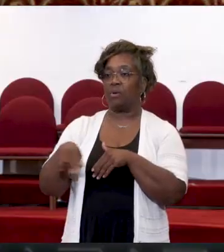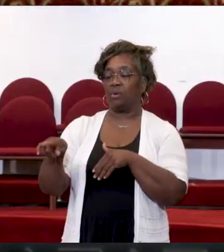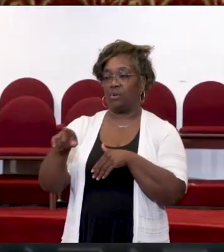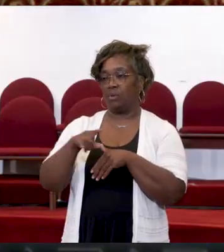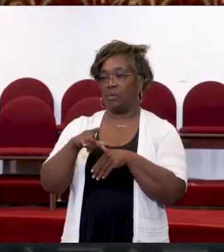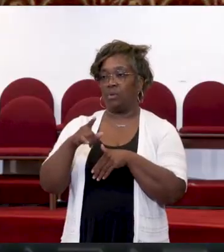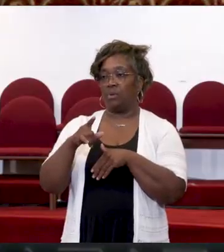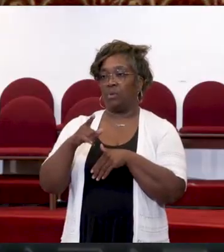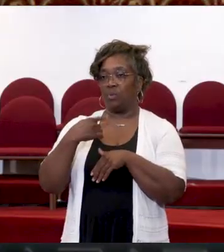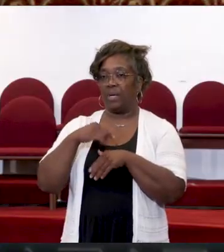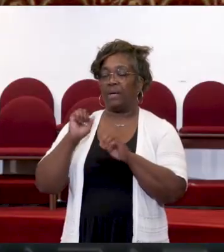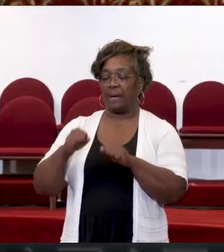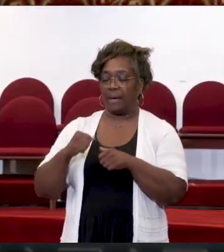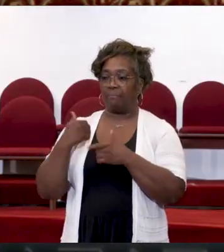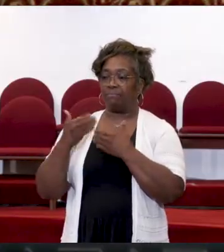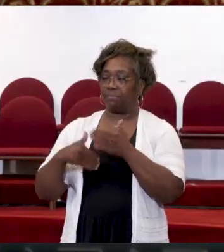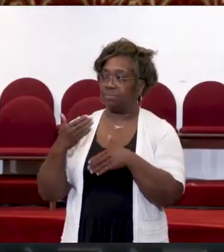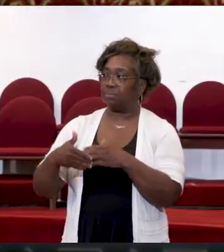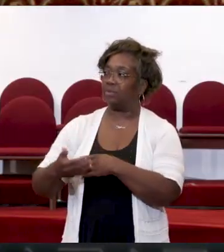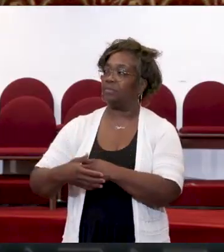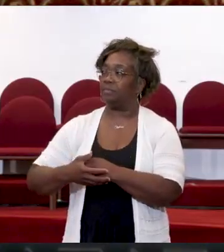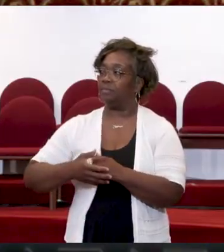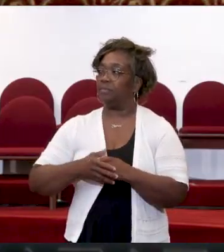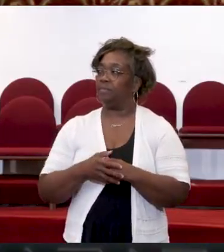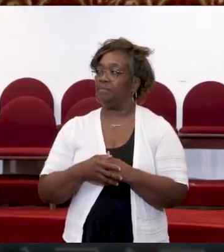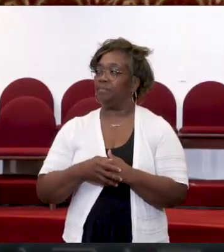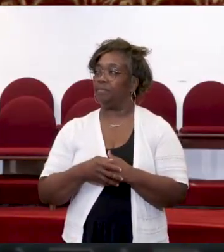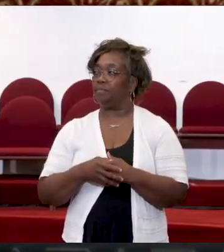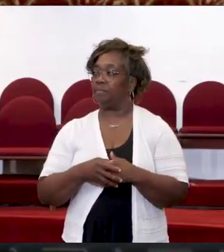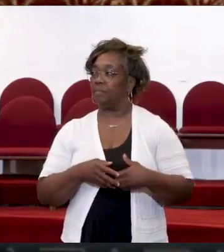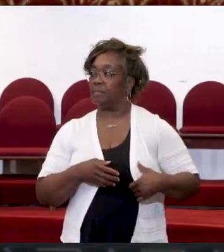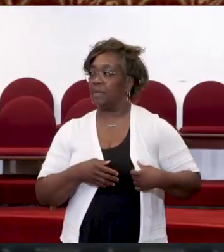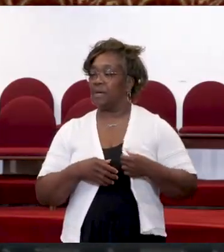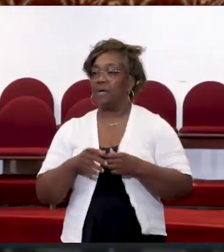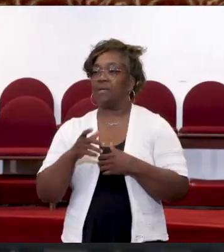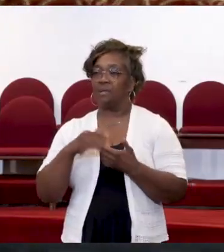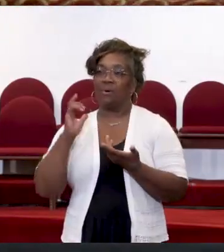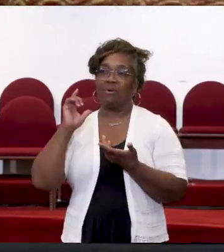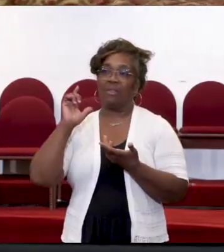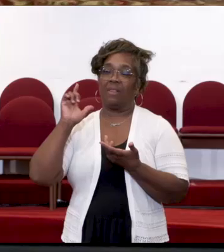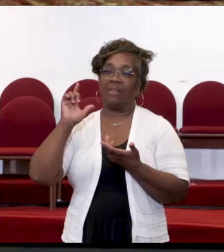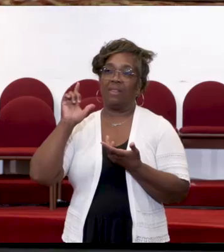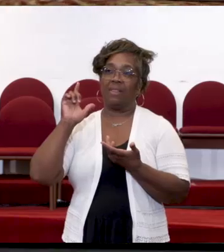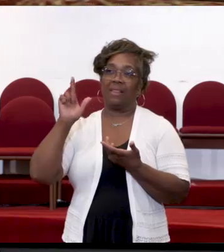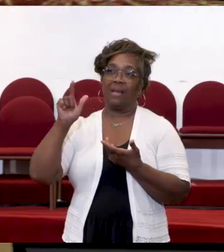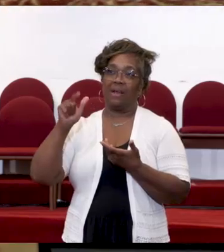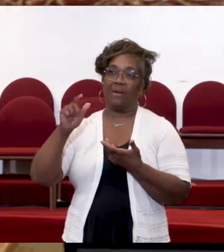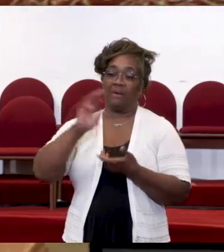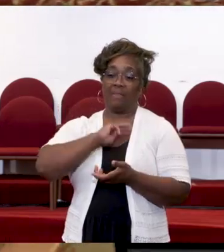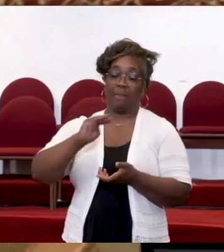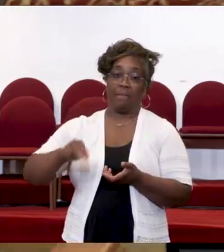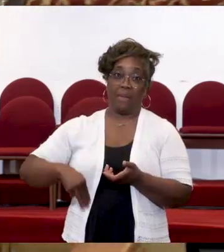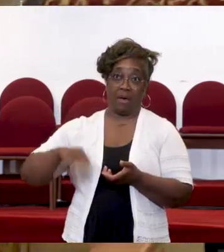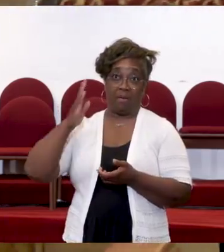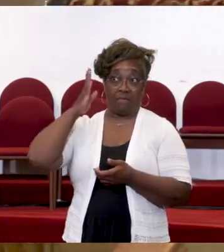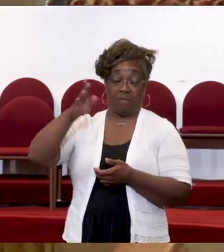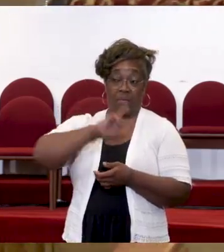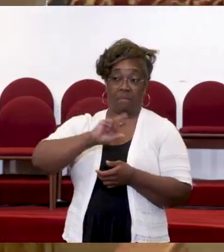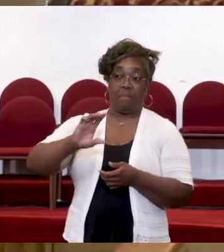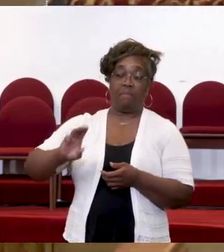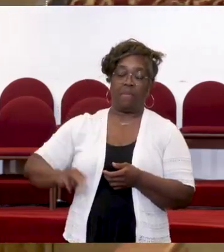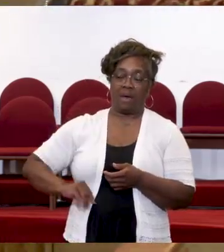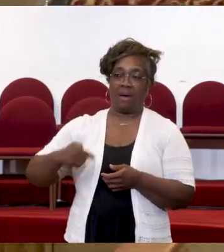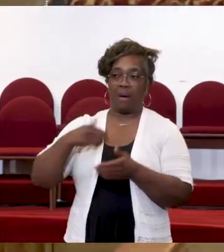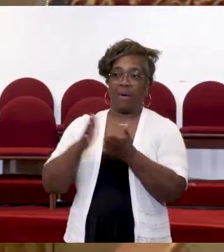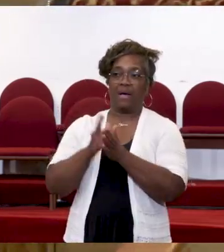they start the Finkel Streetscape, I'm going to have the mayor at the time invite me back, because I've been waiting for that for a long time, along with you. Go